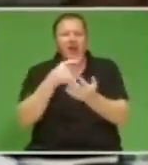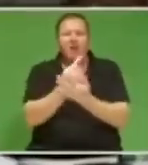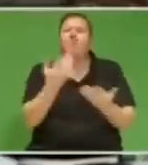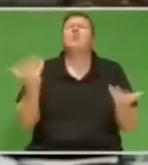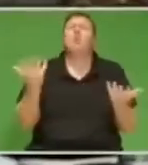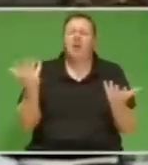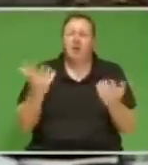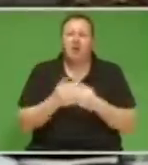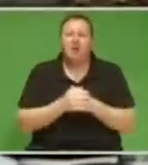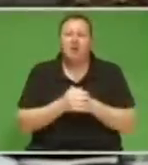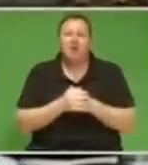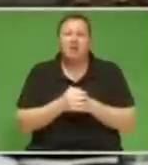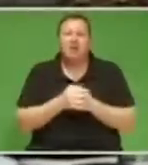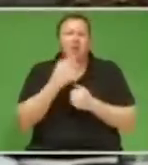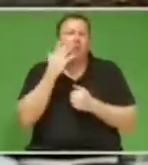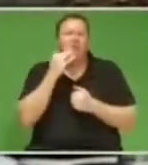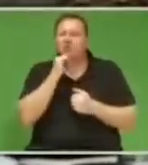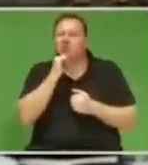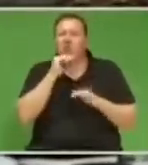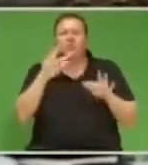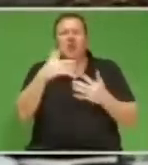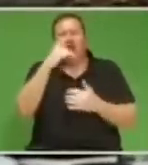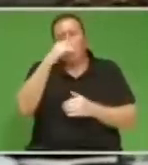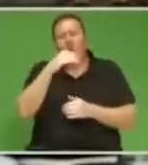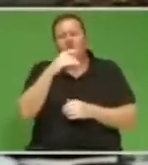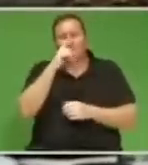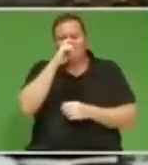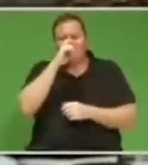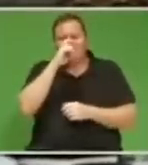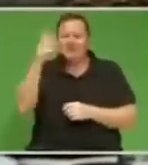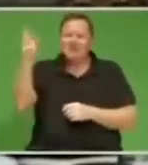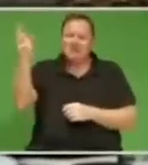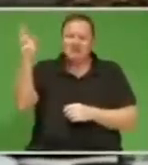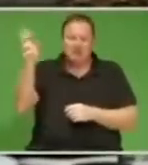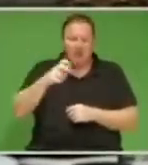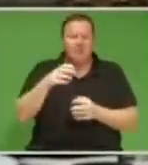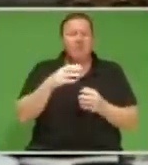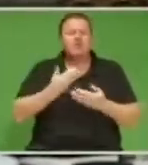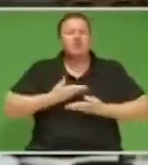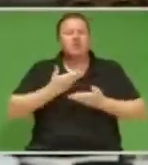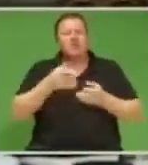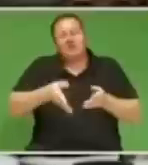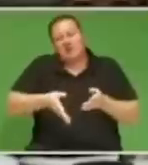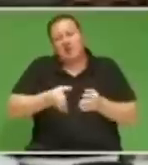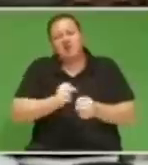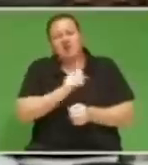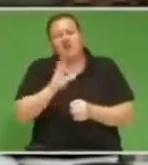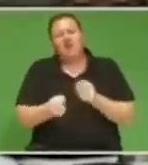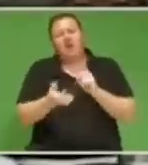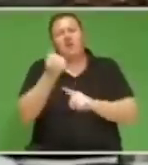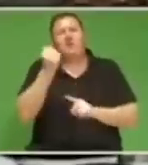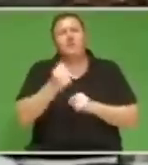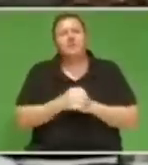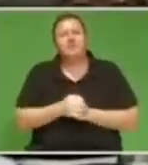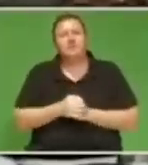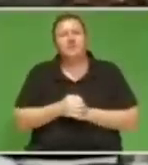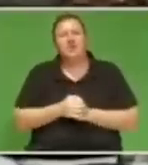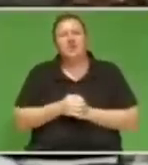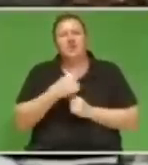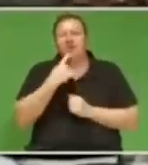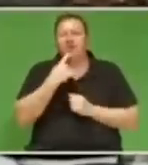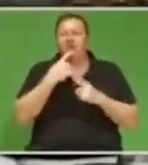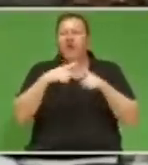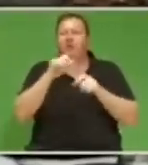where? When we don't allow our sisters to come and get the services in this South Africa. But mandini cebise